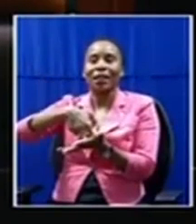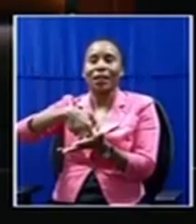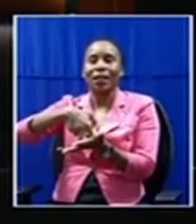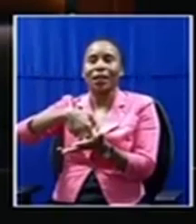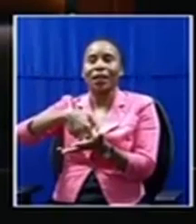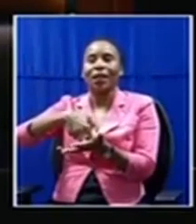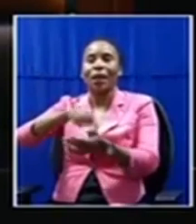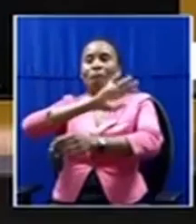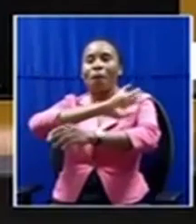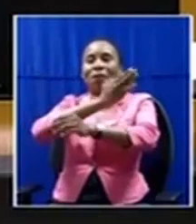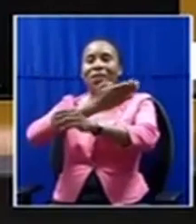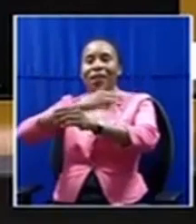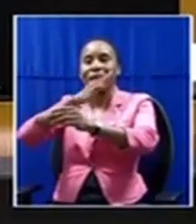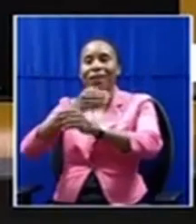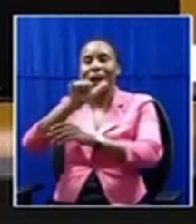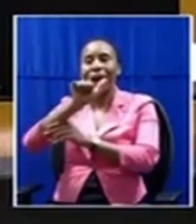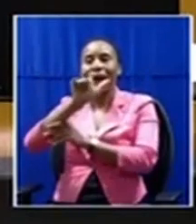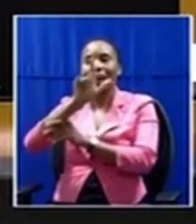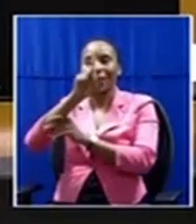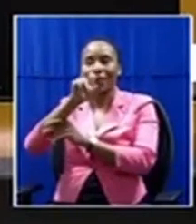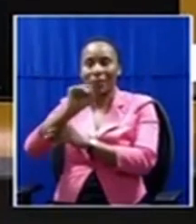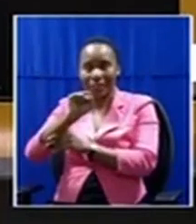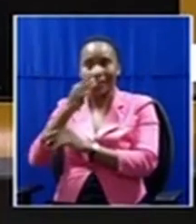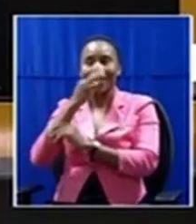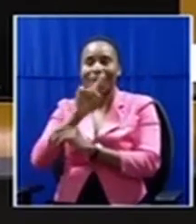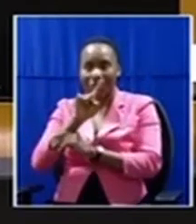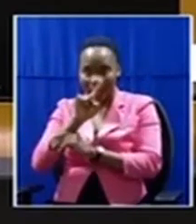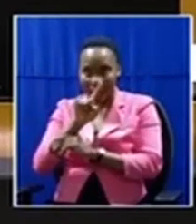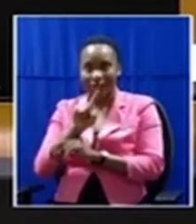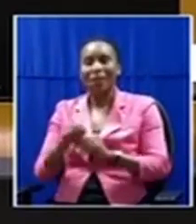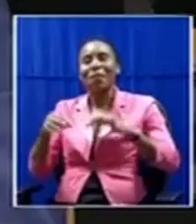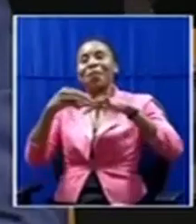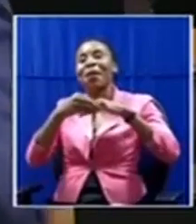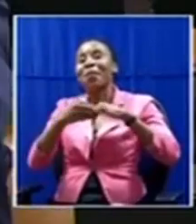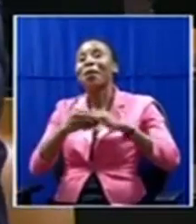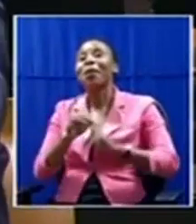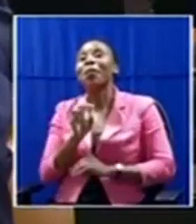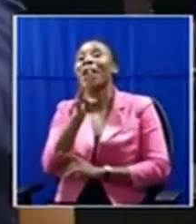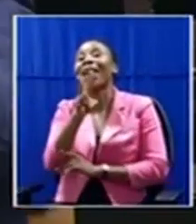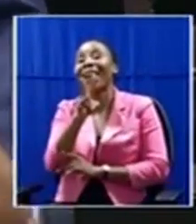Alps and said, "Will you?"